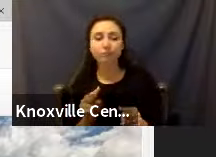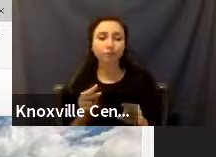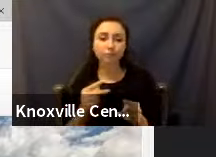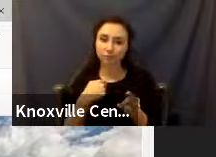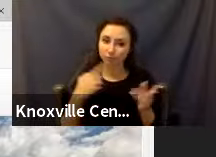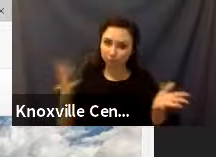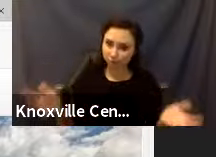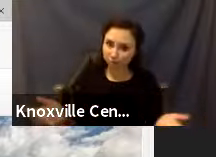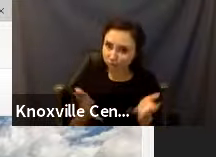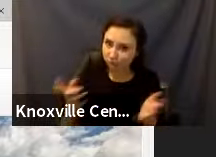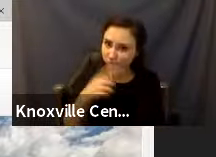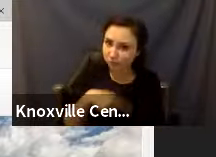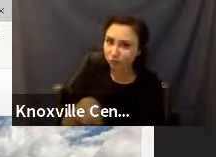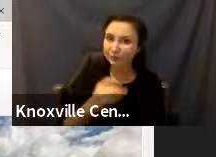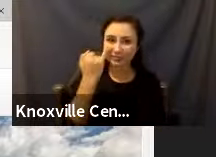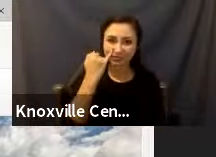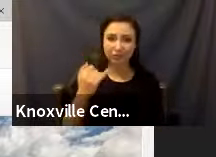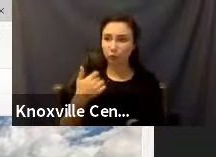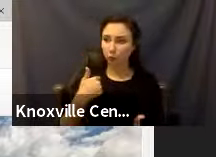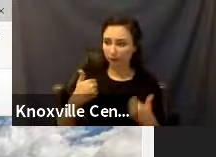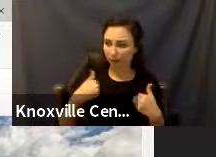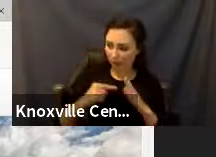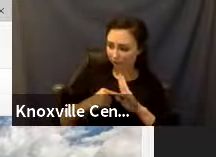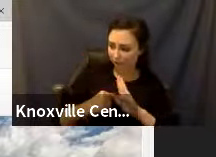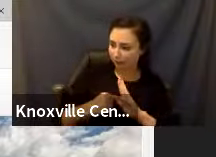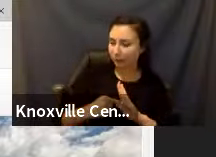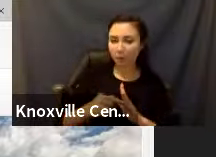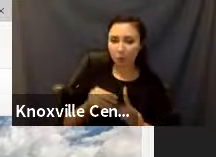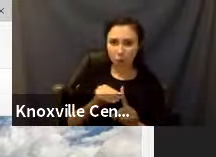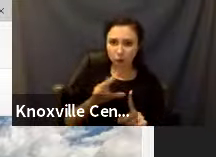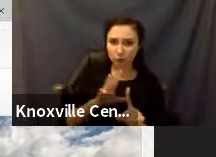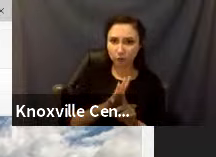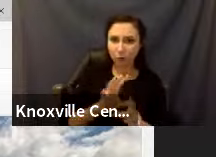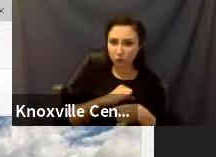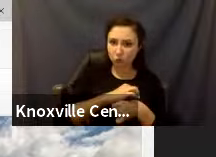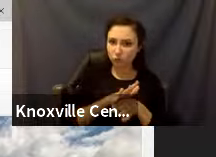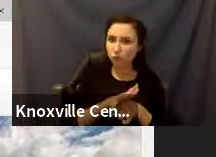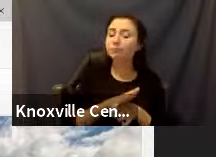anyone who has symptoms or has been exposed to COVID to please get tested.